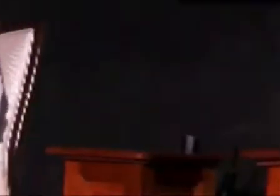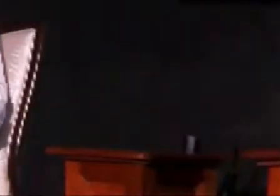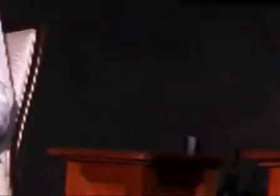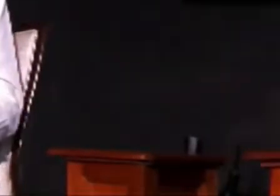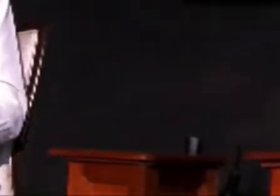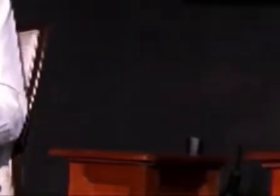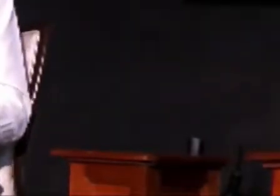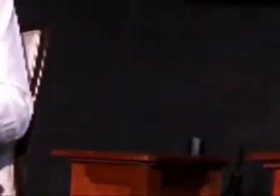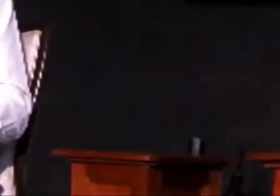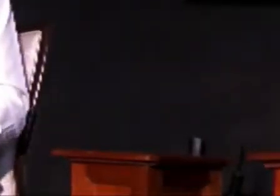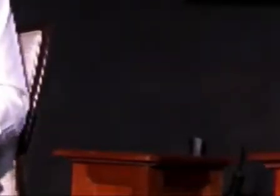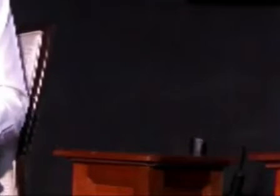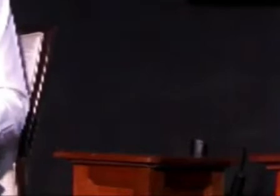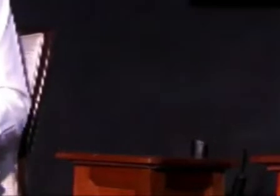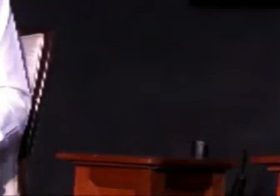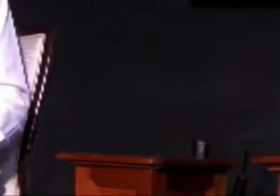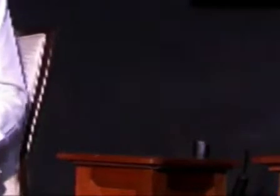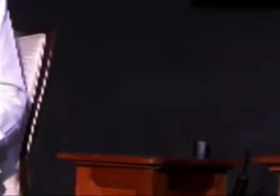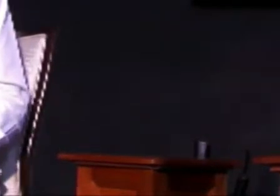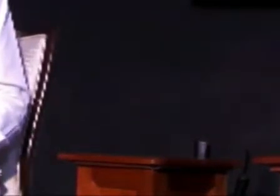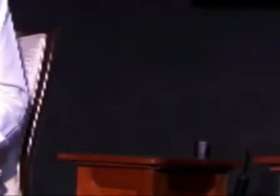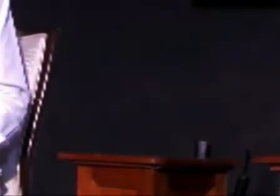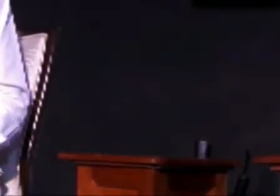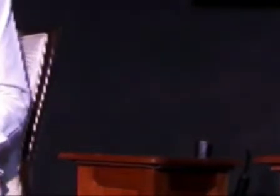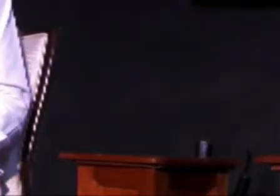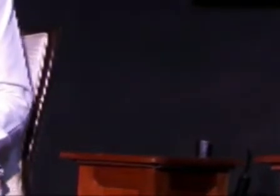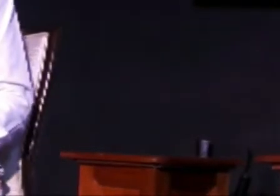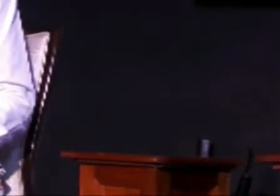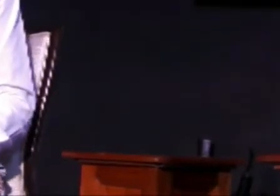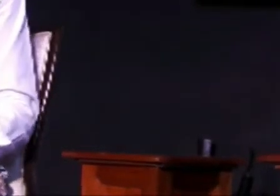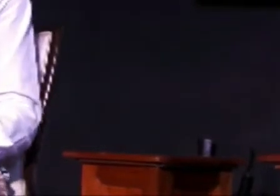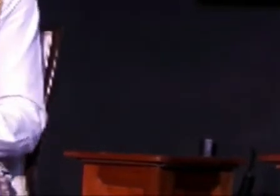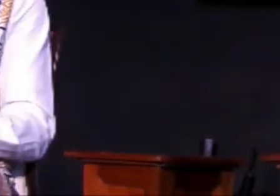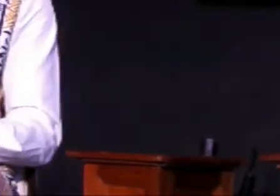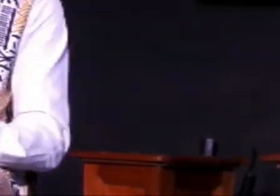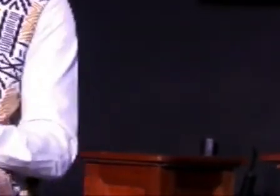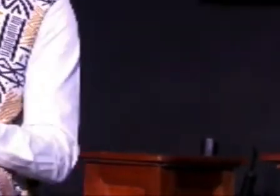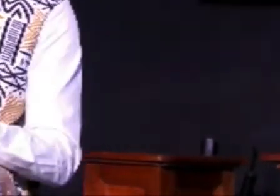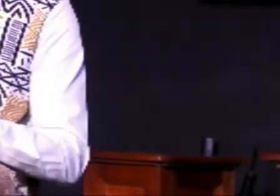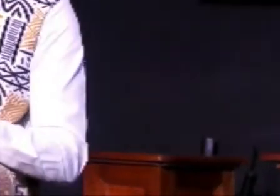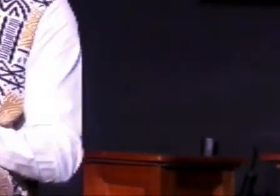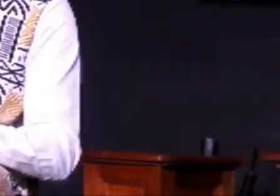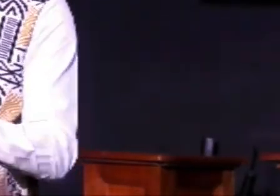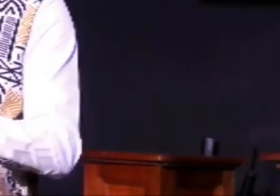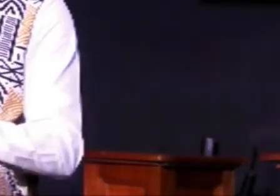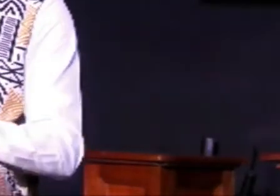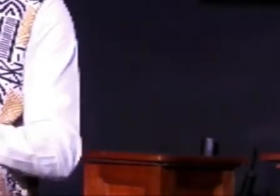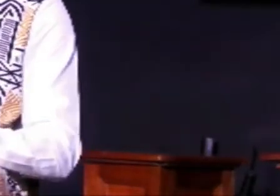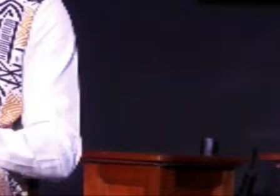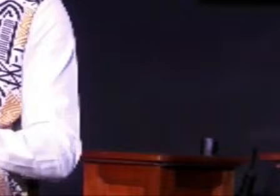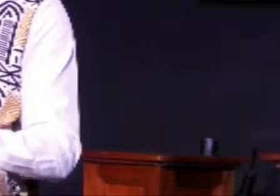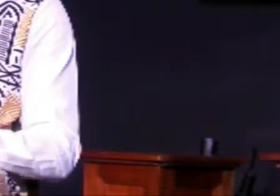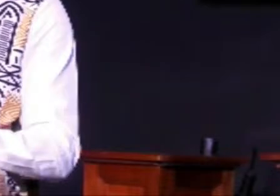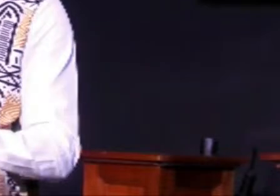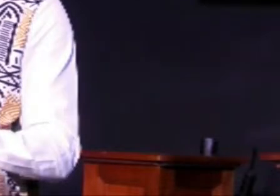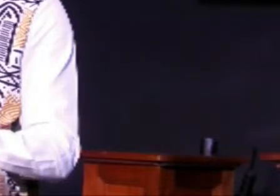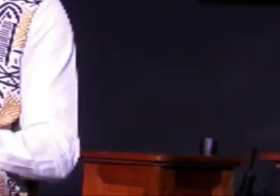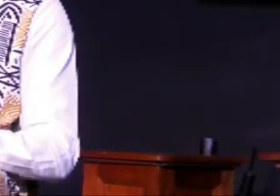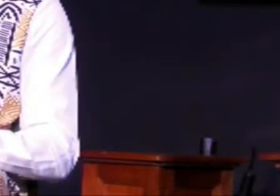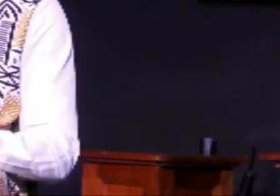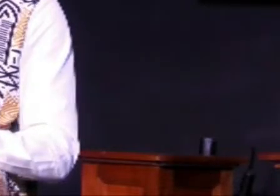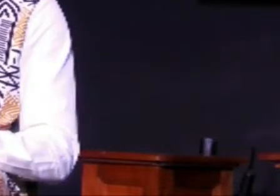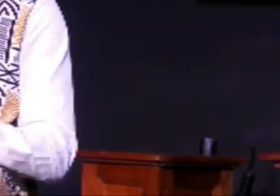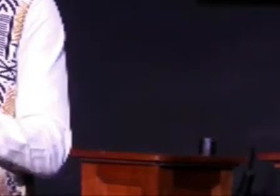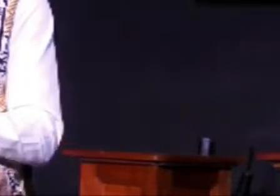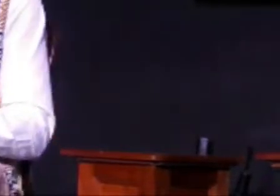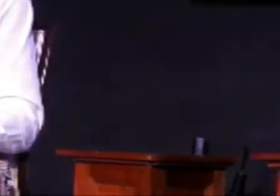we've known for years and he's always on point. Thank you, Isaac. We've been joined in this conversation by a youth development consultant and a